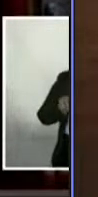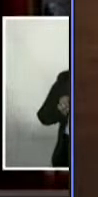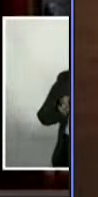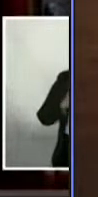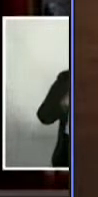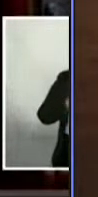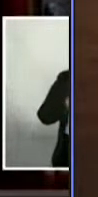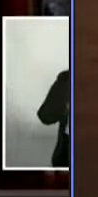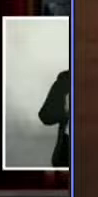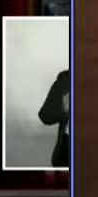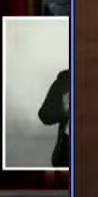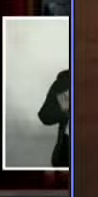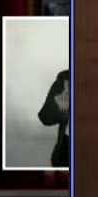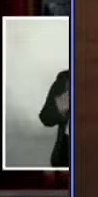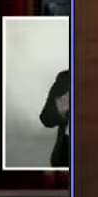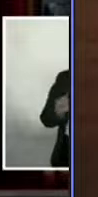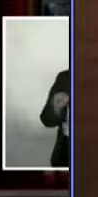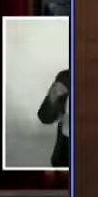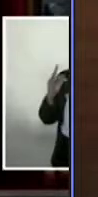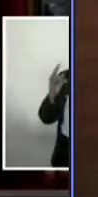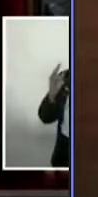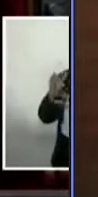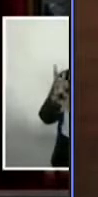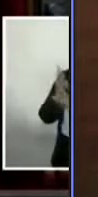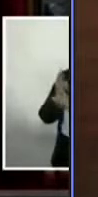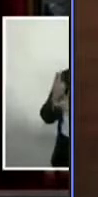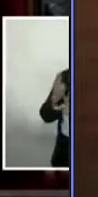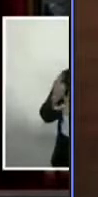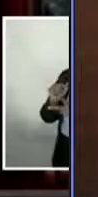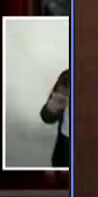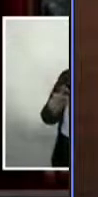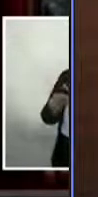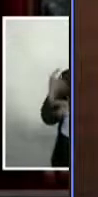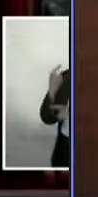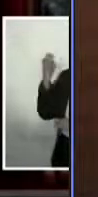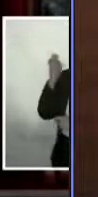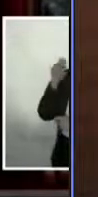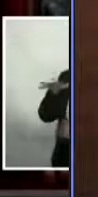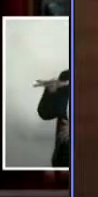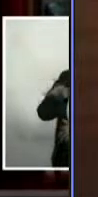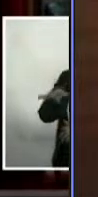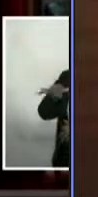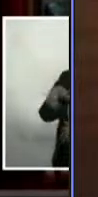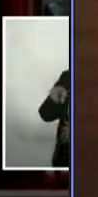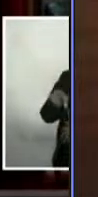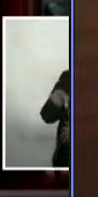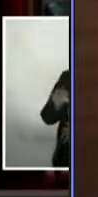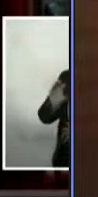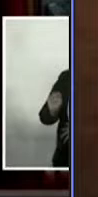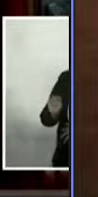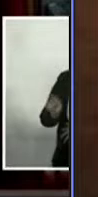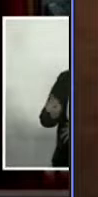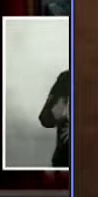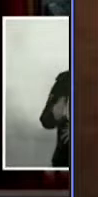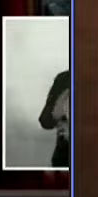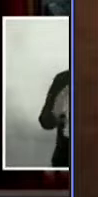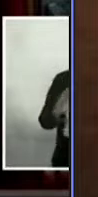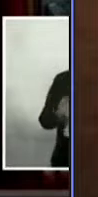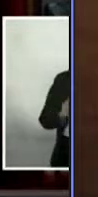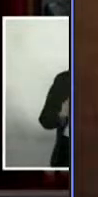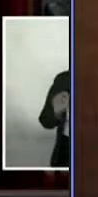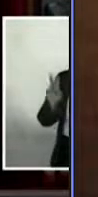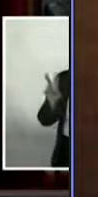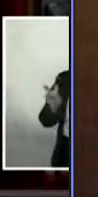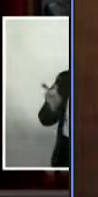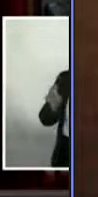rural economy revitalization strategy remains a non-negotiable cross-cutting issue. Therefore, programs such as